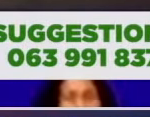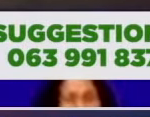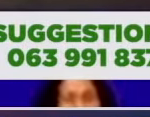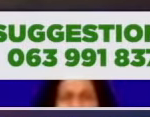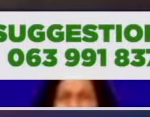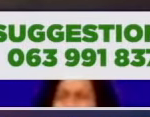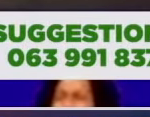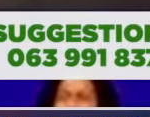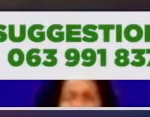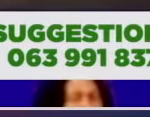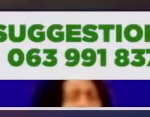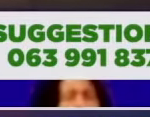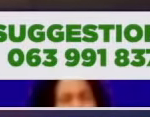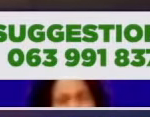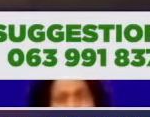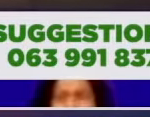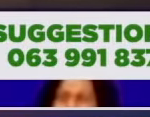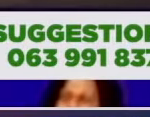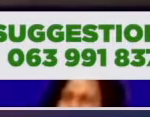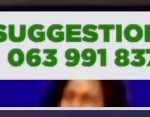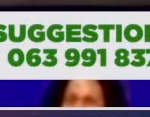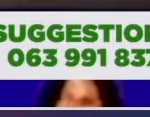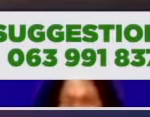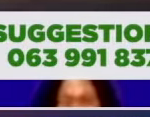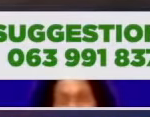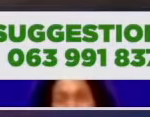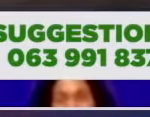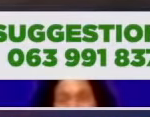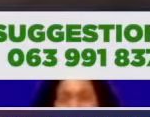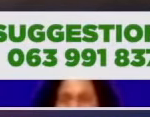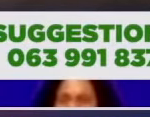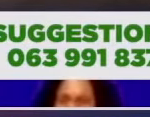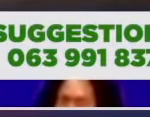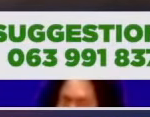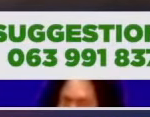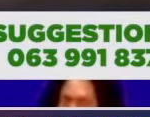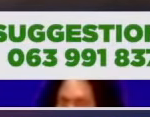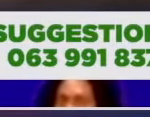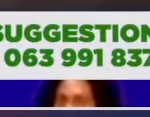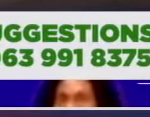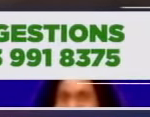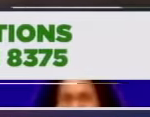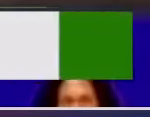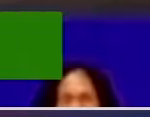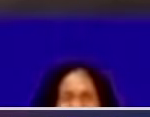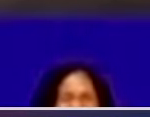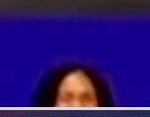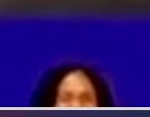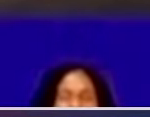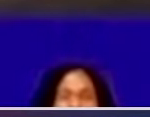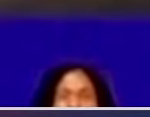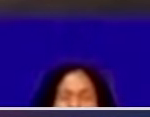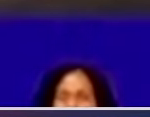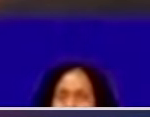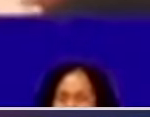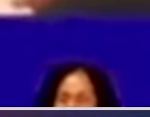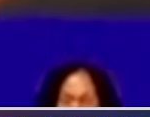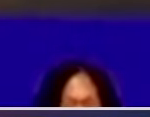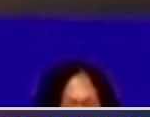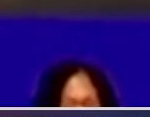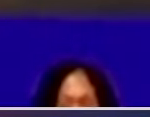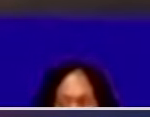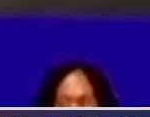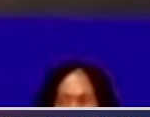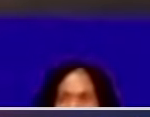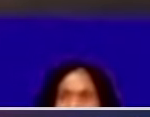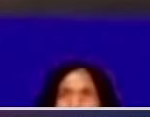that you needed to put our country back on its feet. It wasn't going to be easy, but you had it perfectly teed up. You were the darling